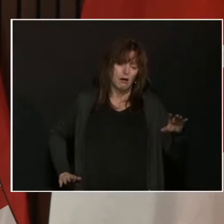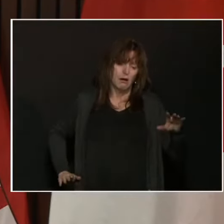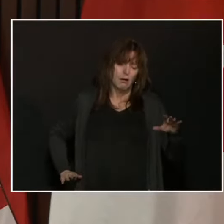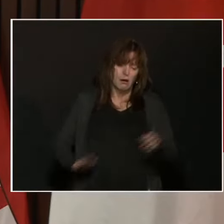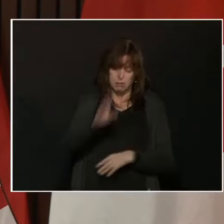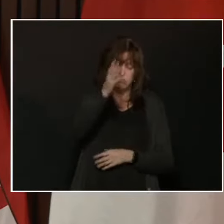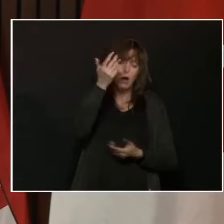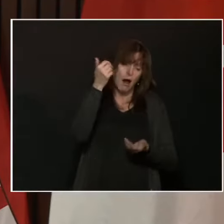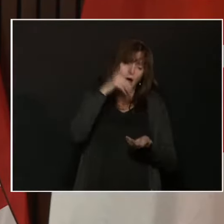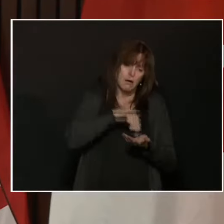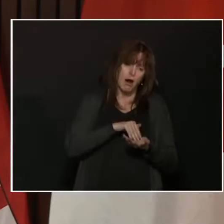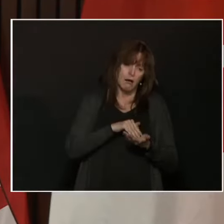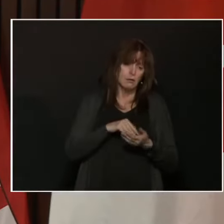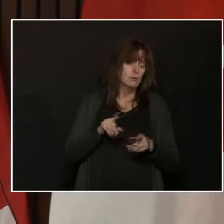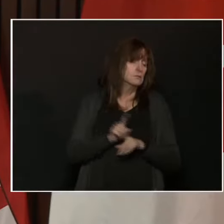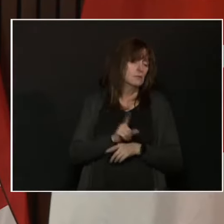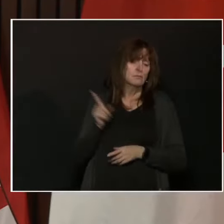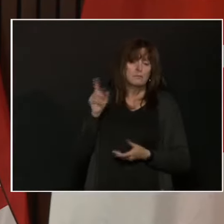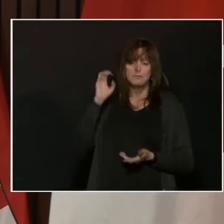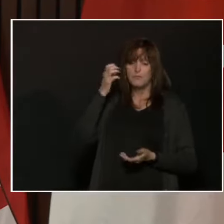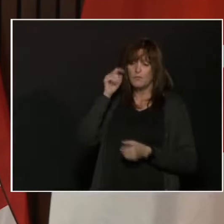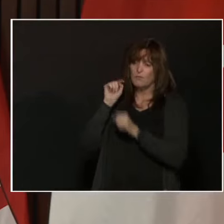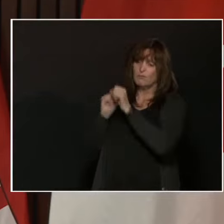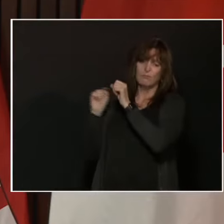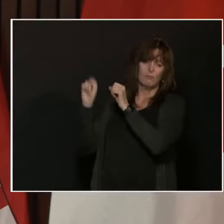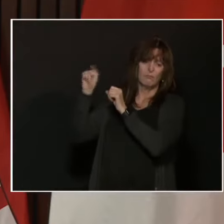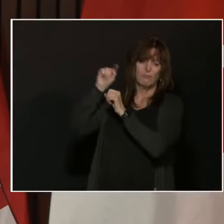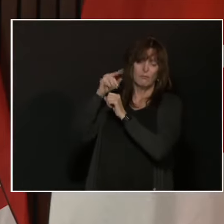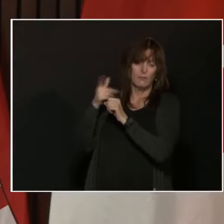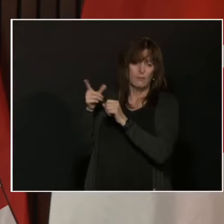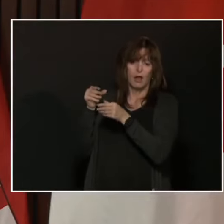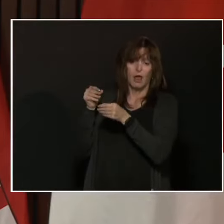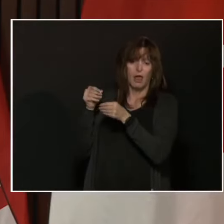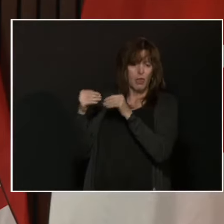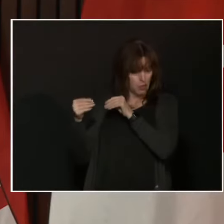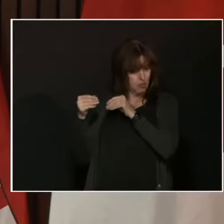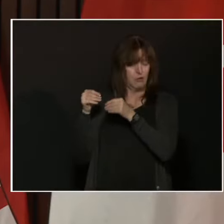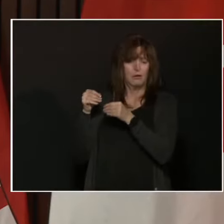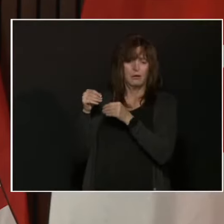other European jurisdictions when they have relaxed their public health measures.